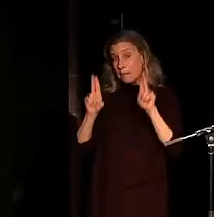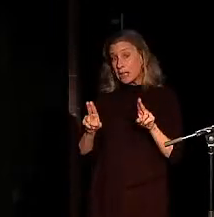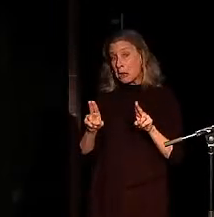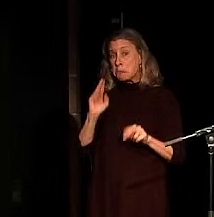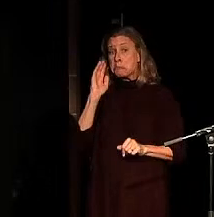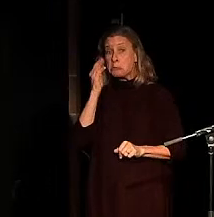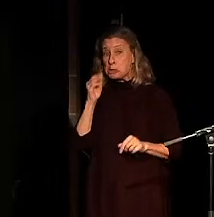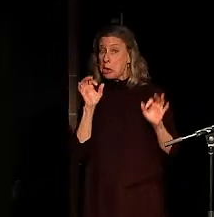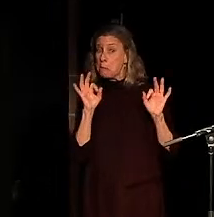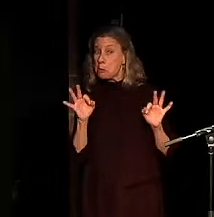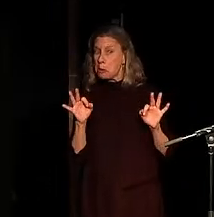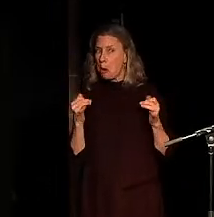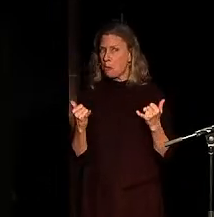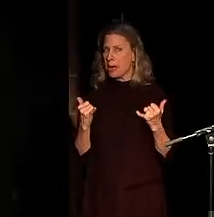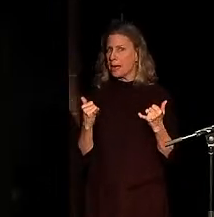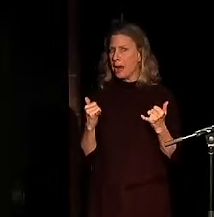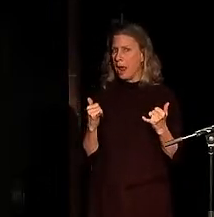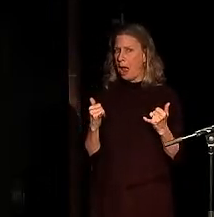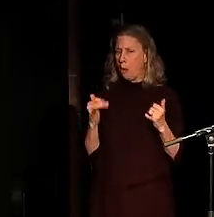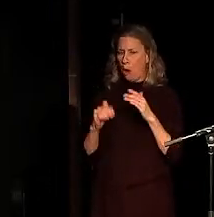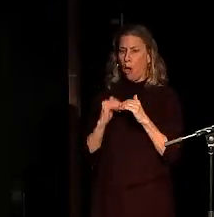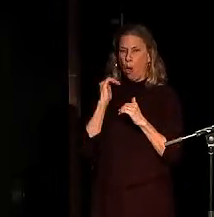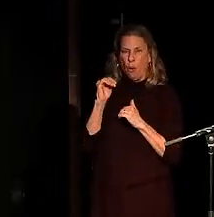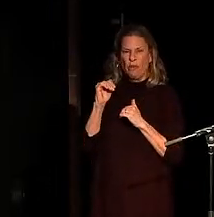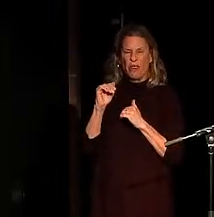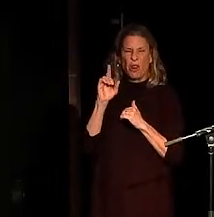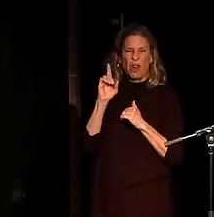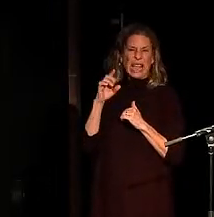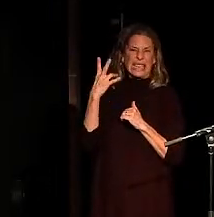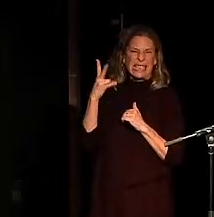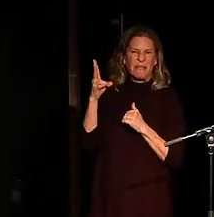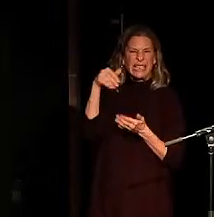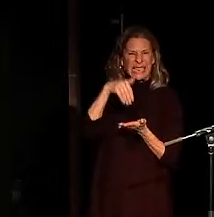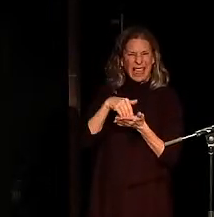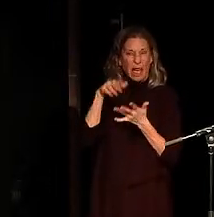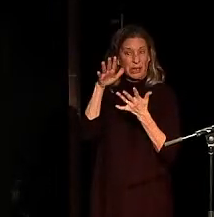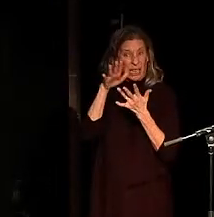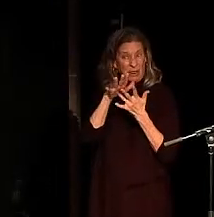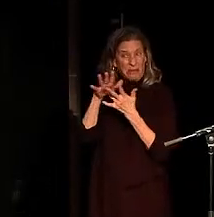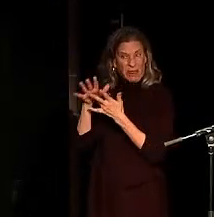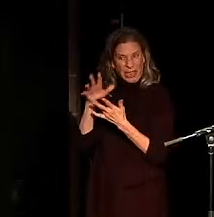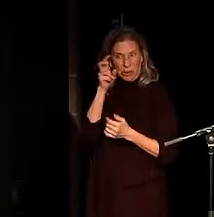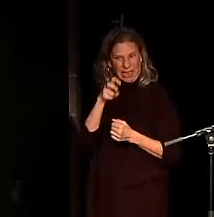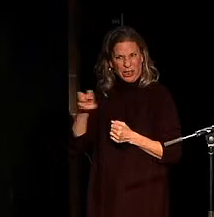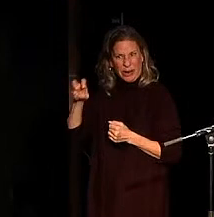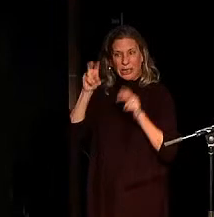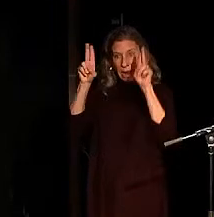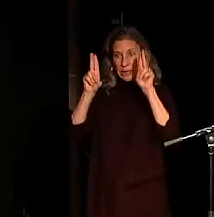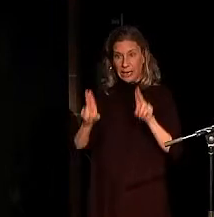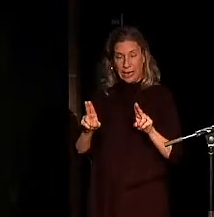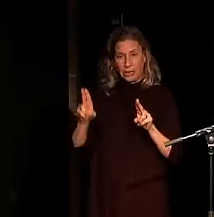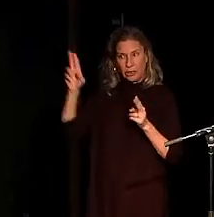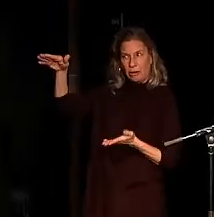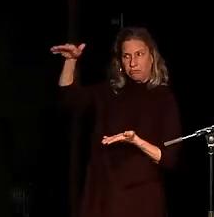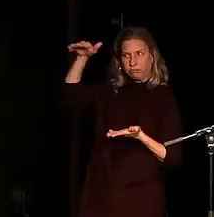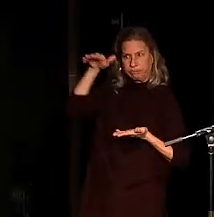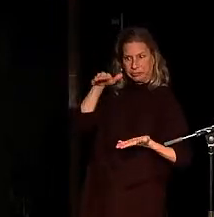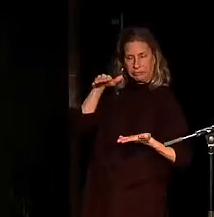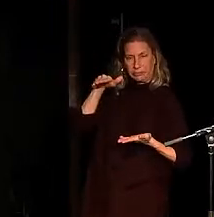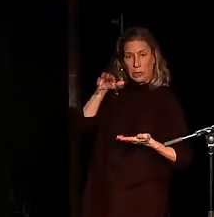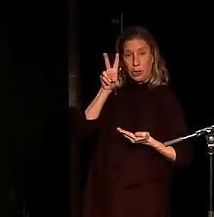looking really good at this time. We have over 17,000 freshmen and transfer applications in the pipeline, which